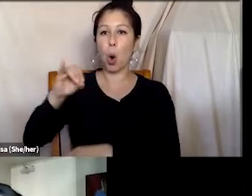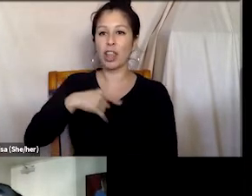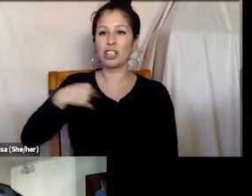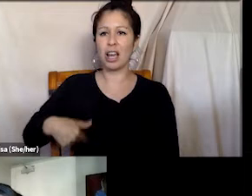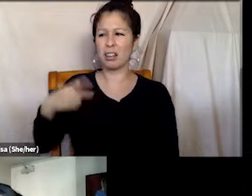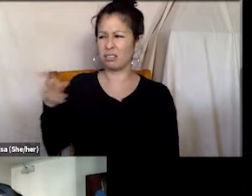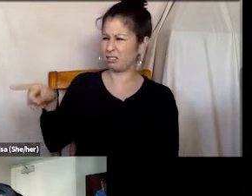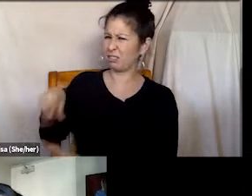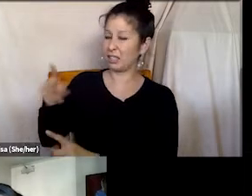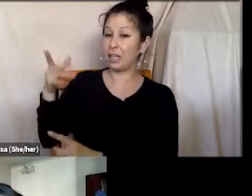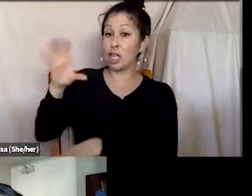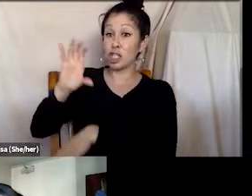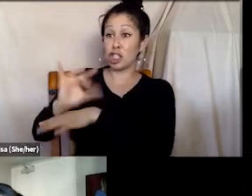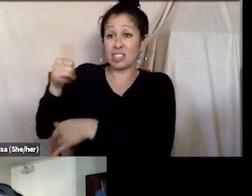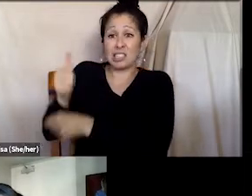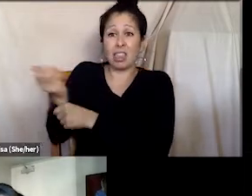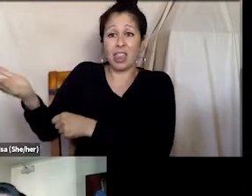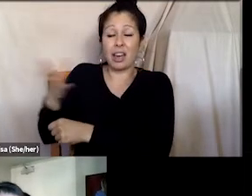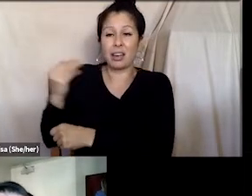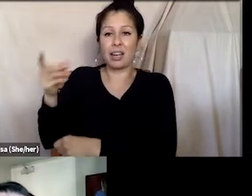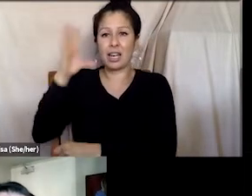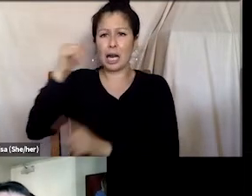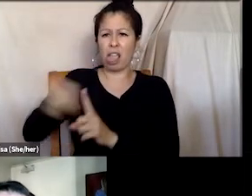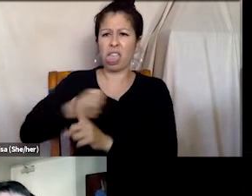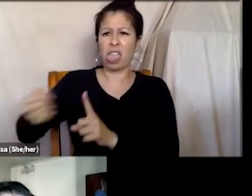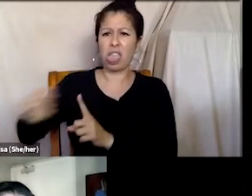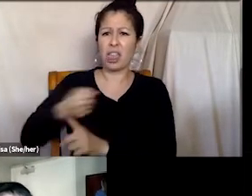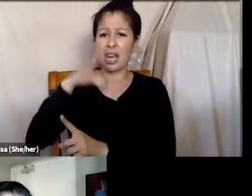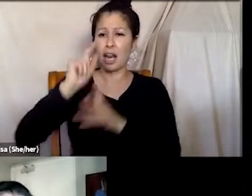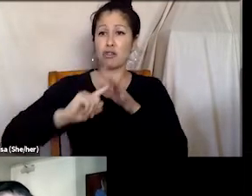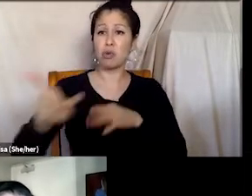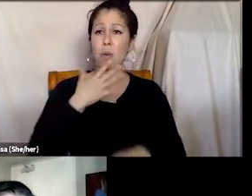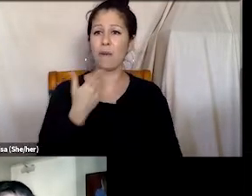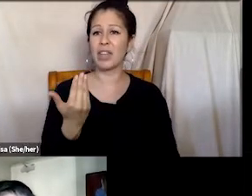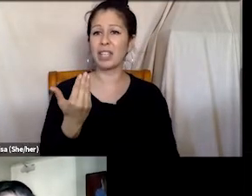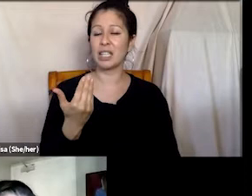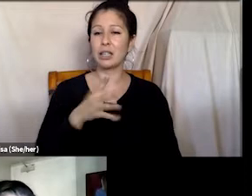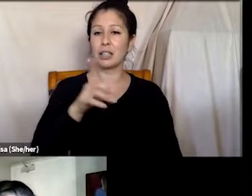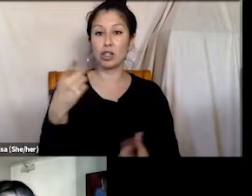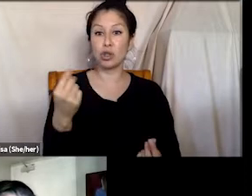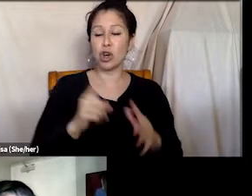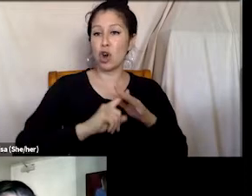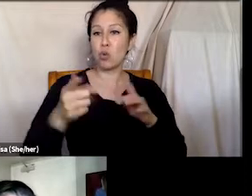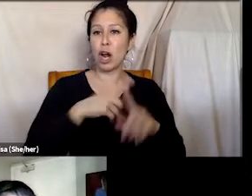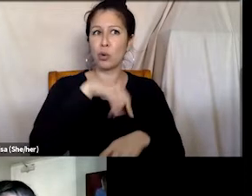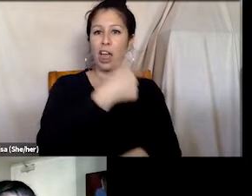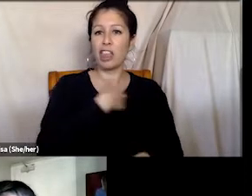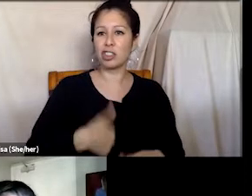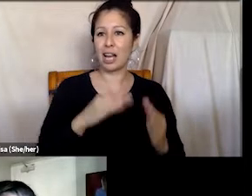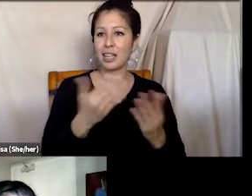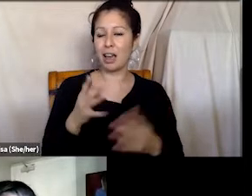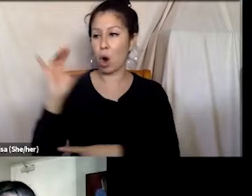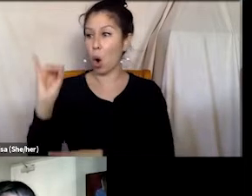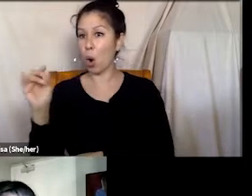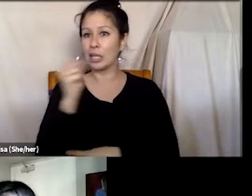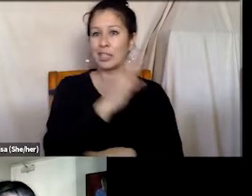that still exists. But he got beat up so much that he ran away when he was 15. And all you could do is run to the other Chinatown, because